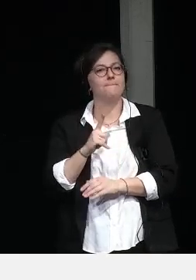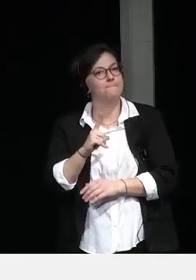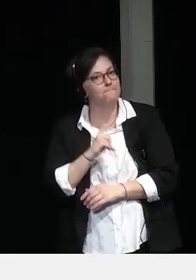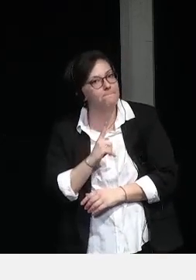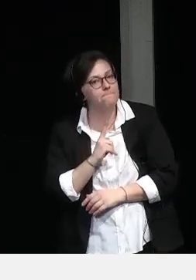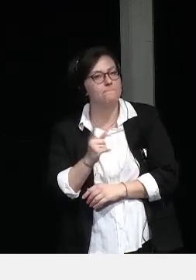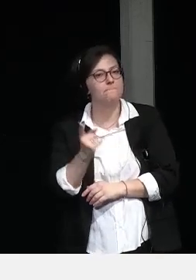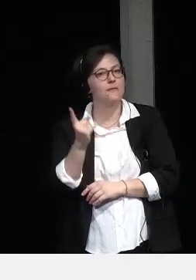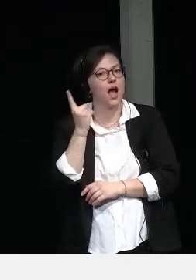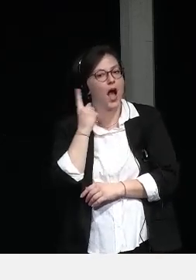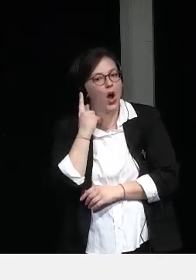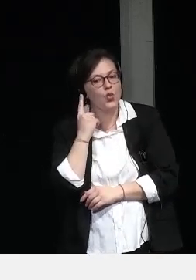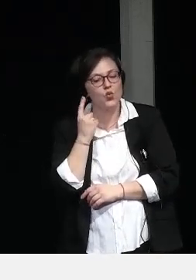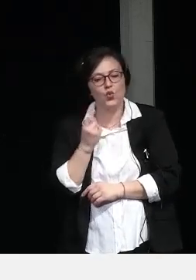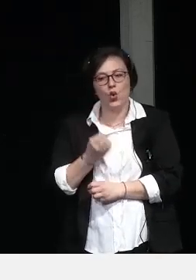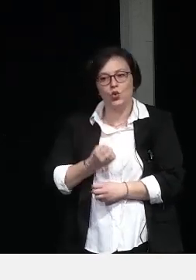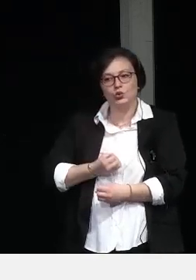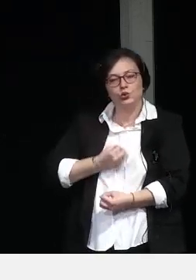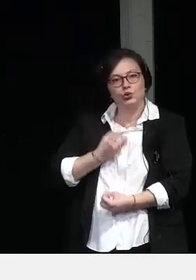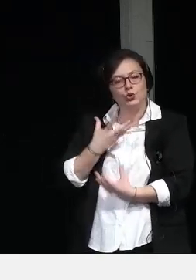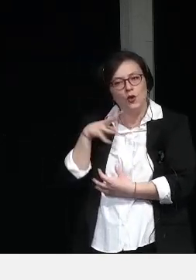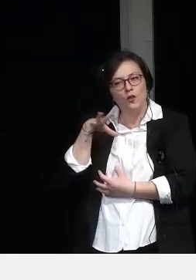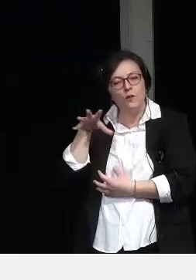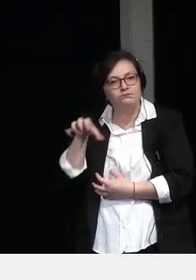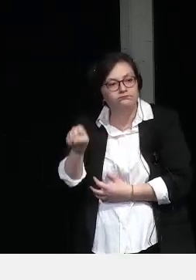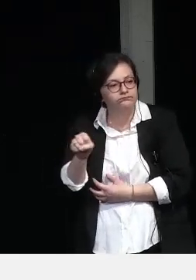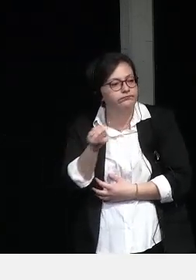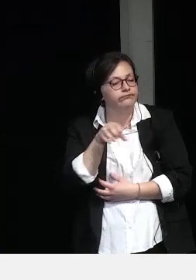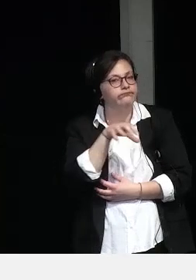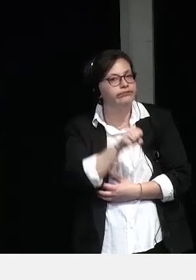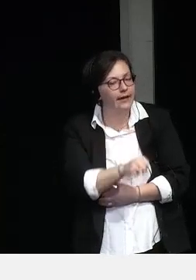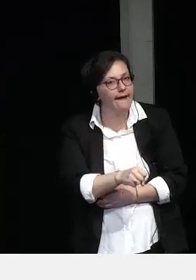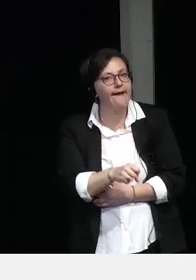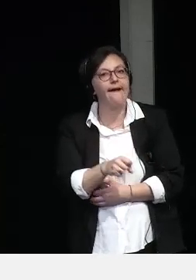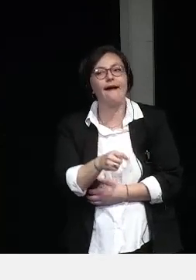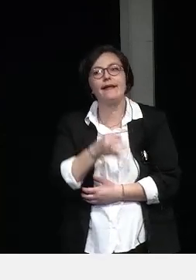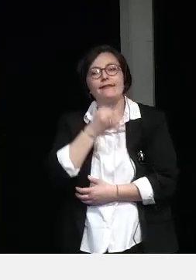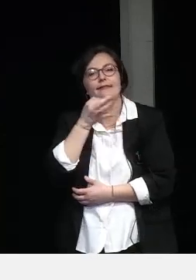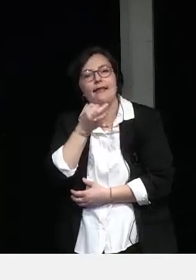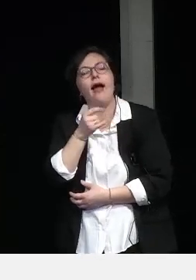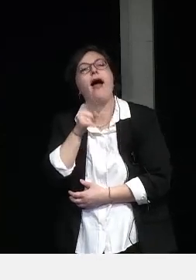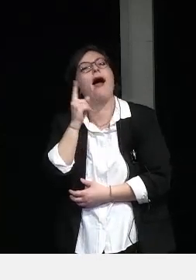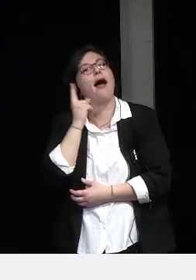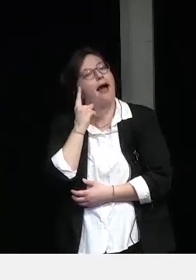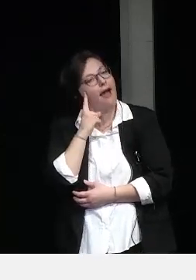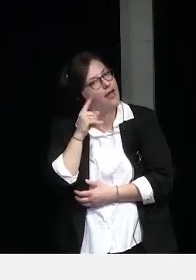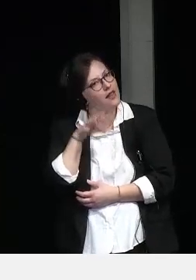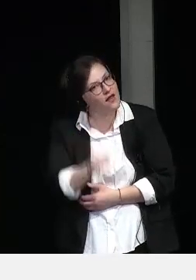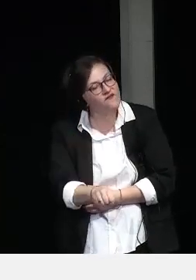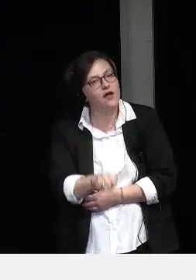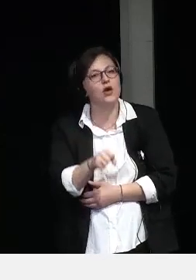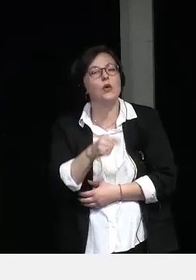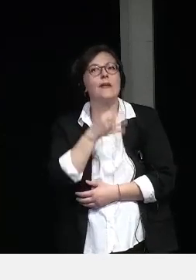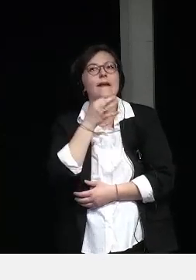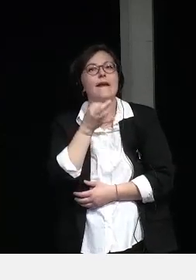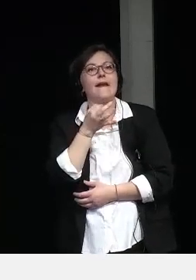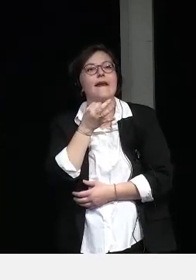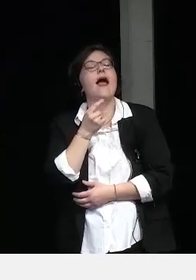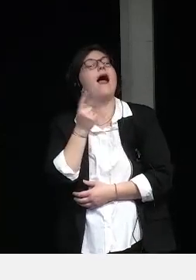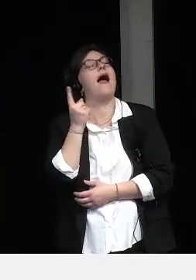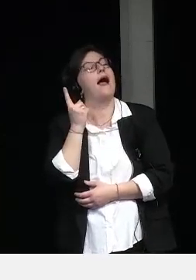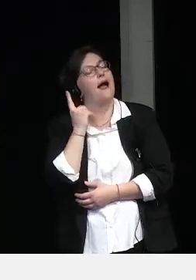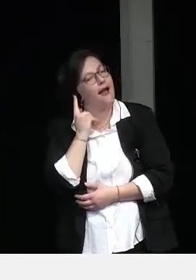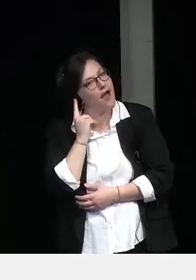saying. And they work as a sort of mirror, so they sort of build again what has been